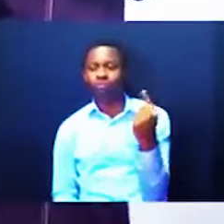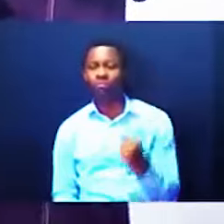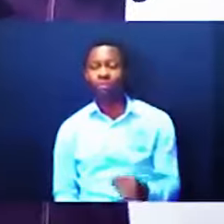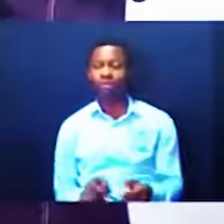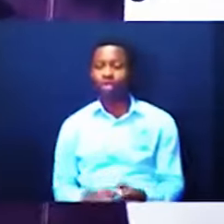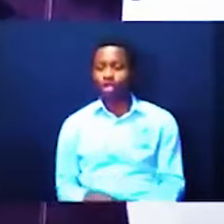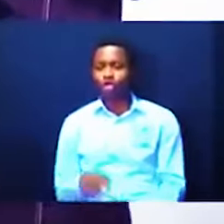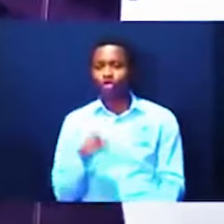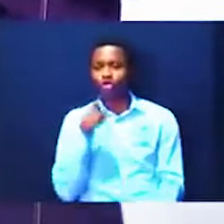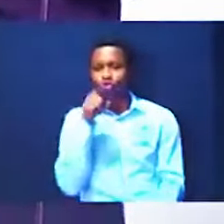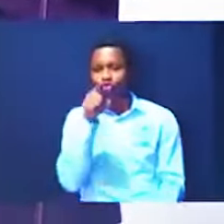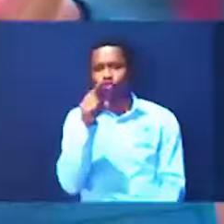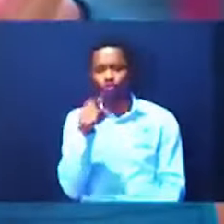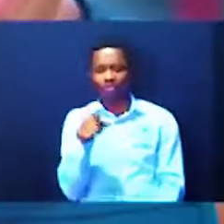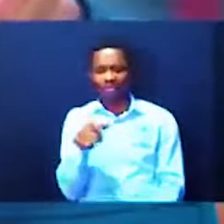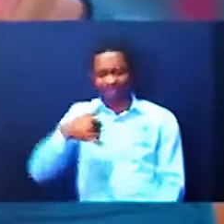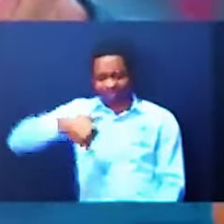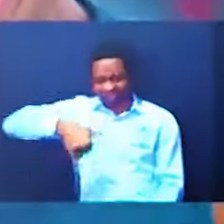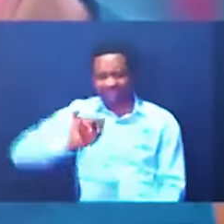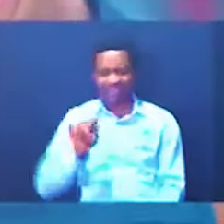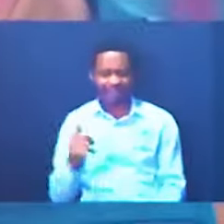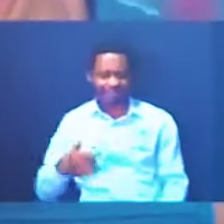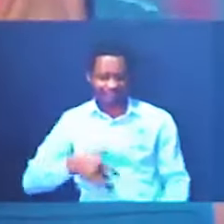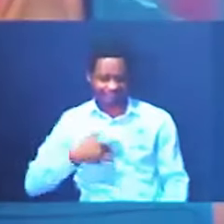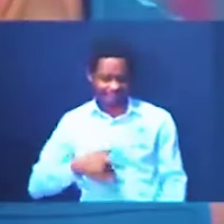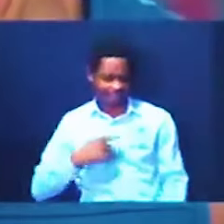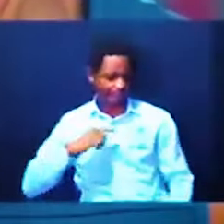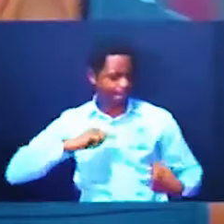anguish, that pain within